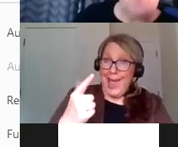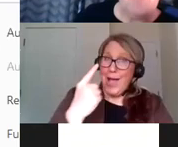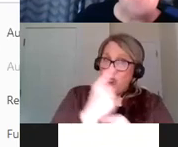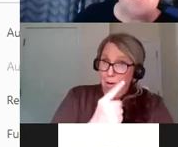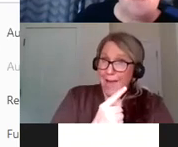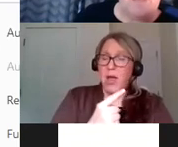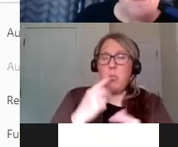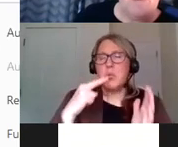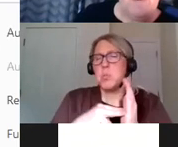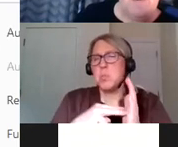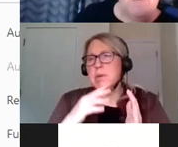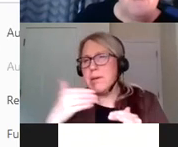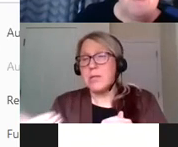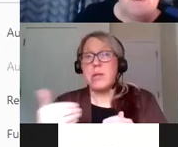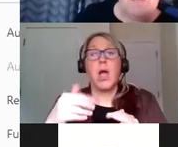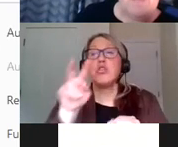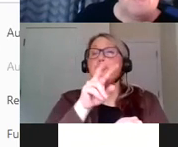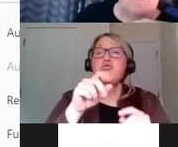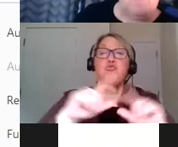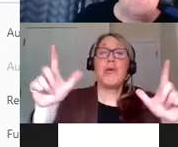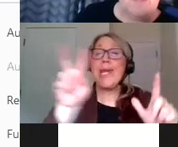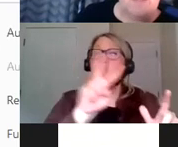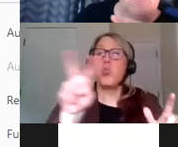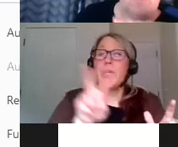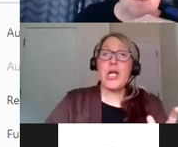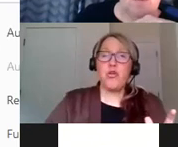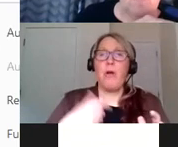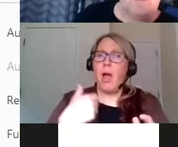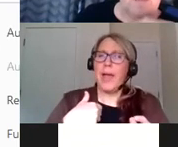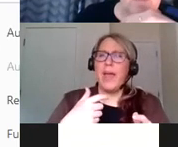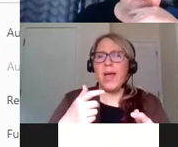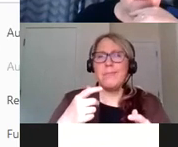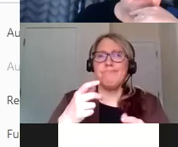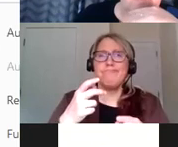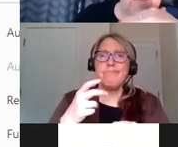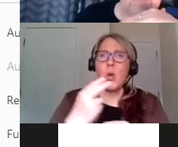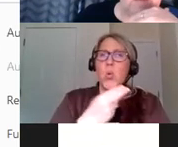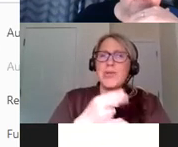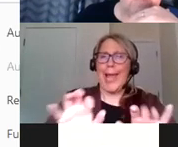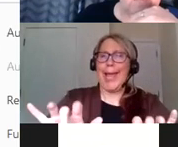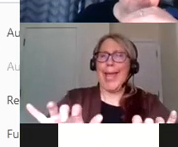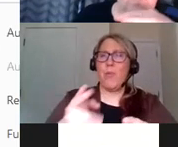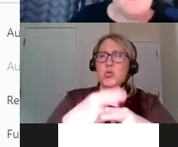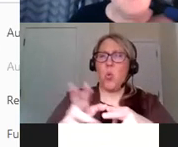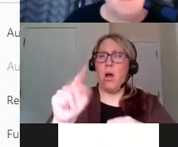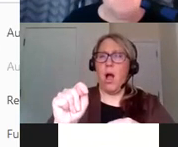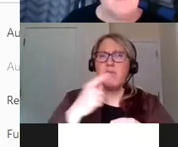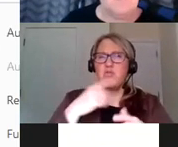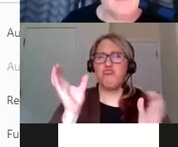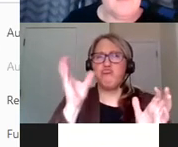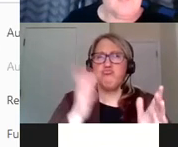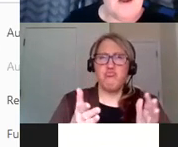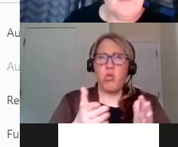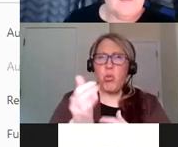if I'm using a screen reader, I can use my keyboard shortcuts to get to navigate through this. So it still